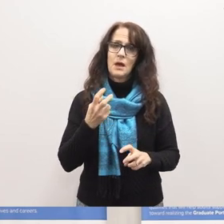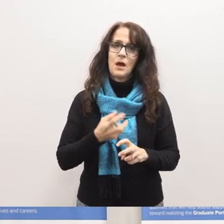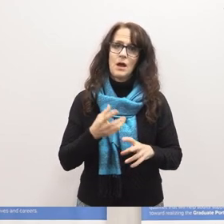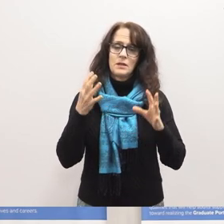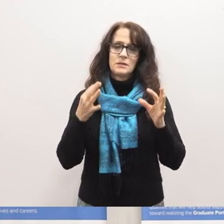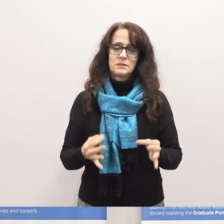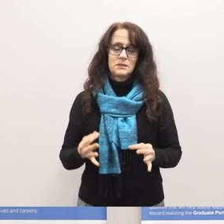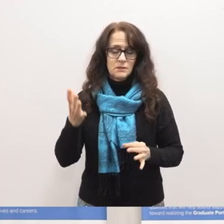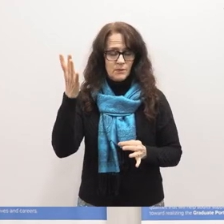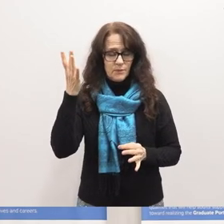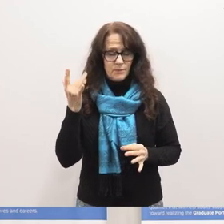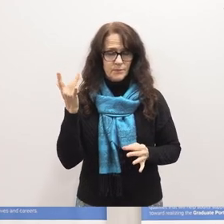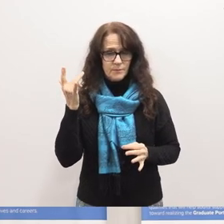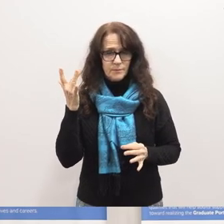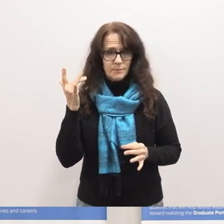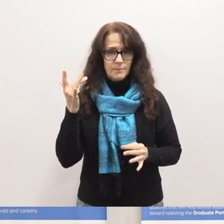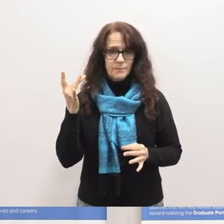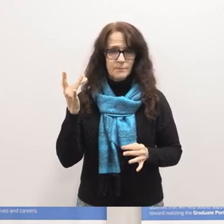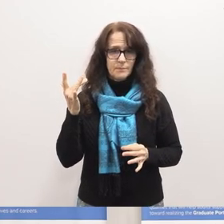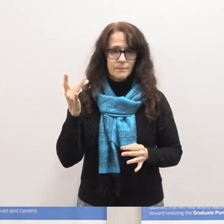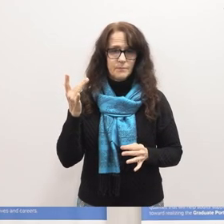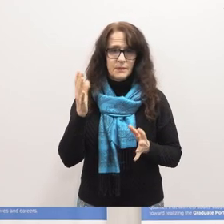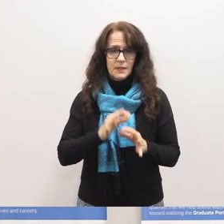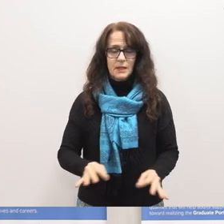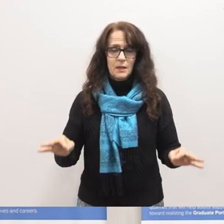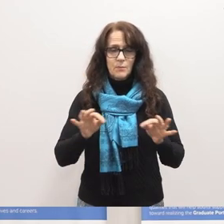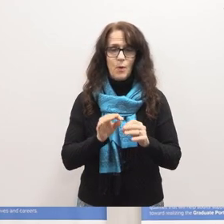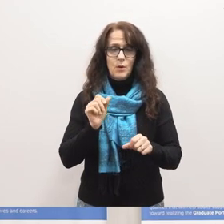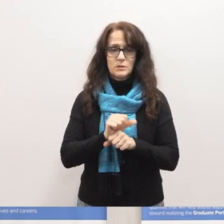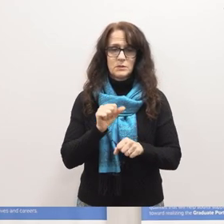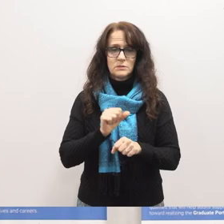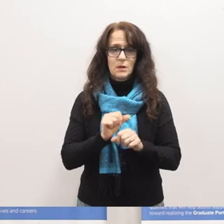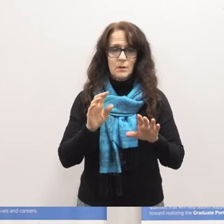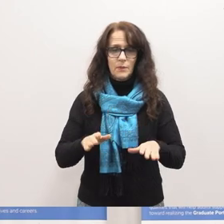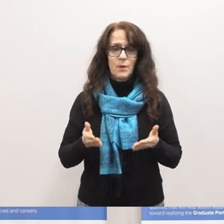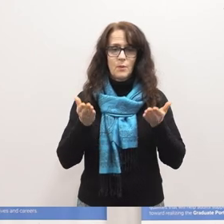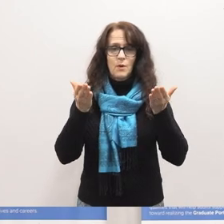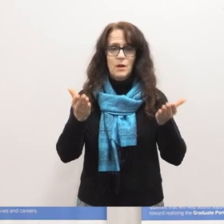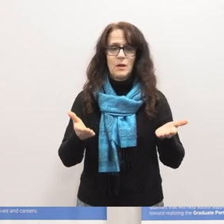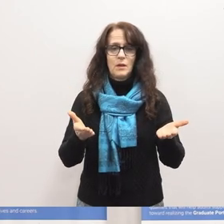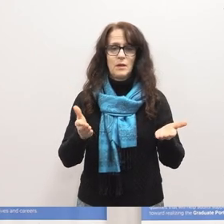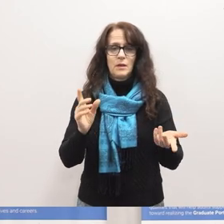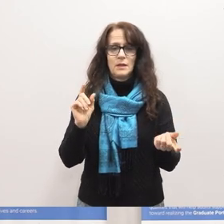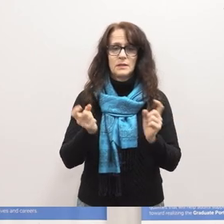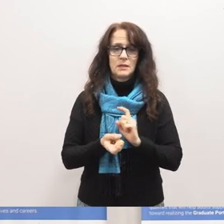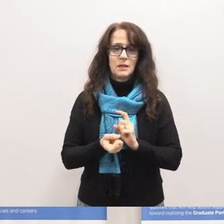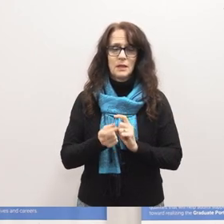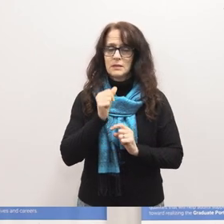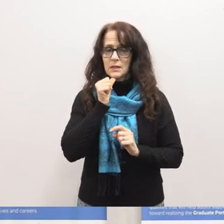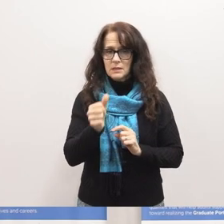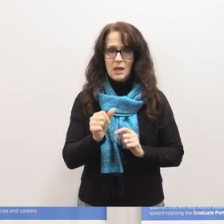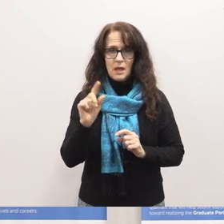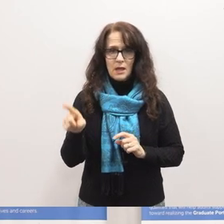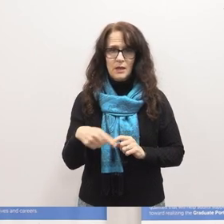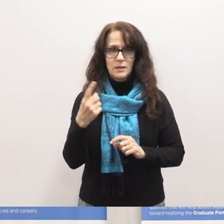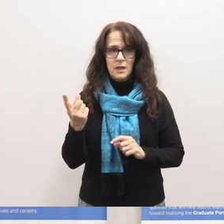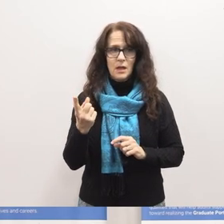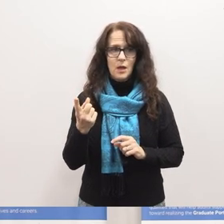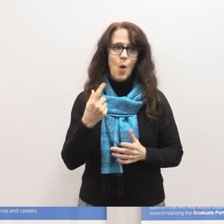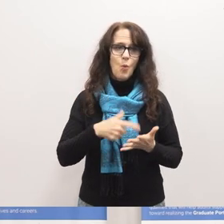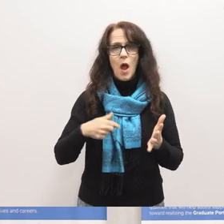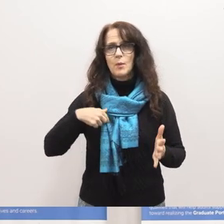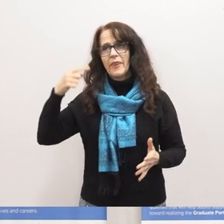decision because it's an important job, and the recommendation is a change. This is not just, this is what we